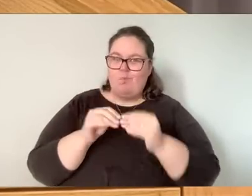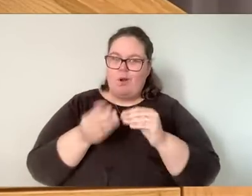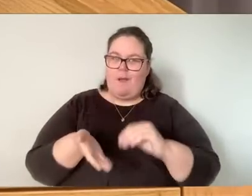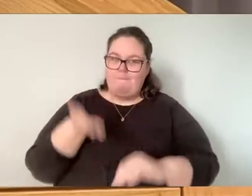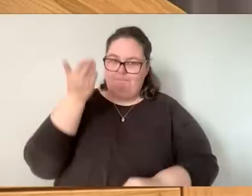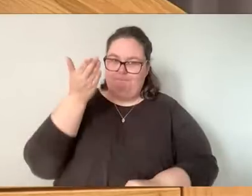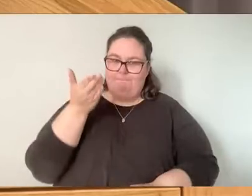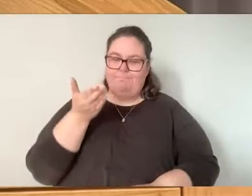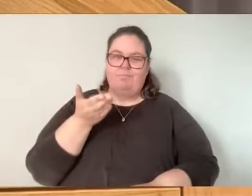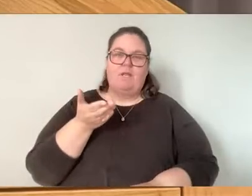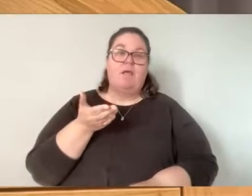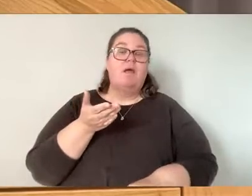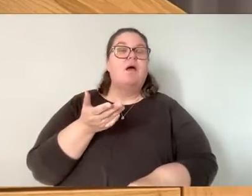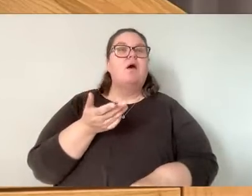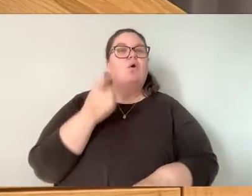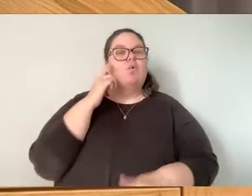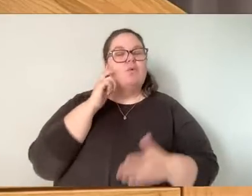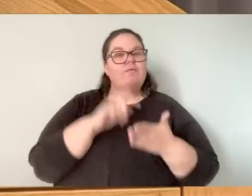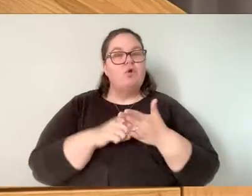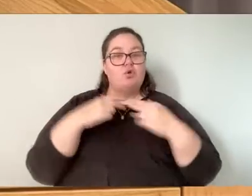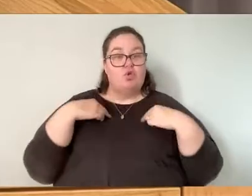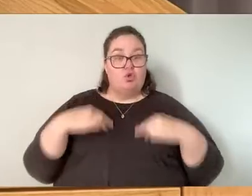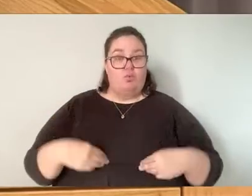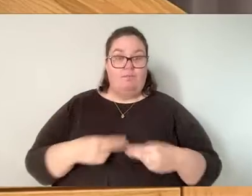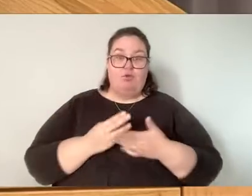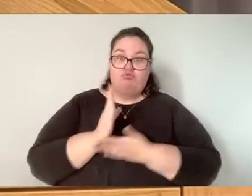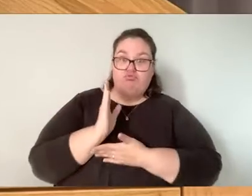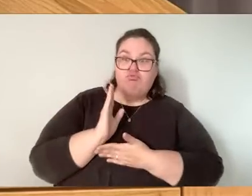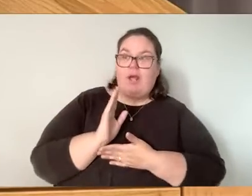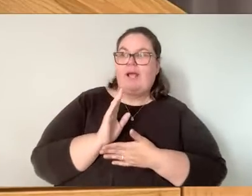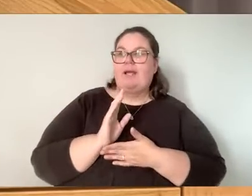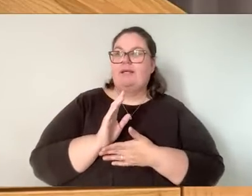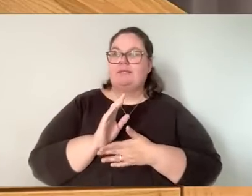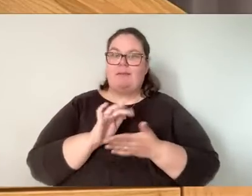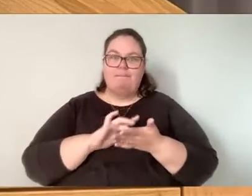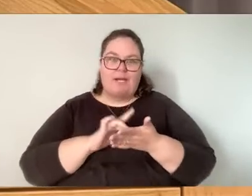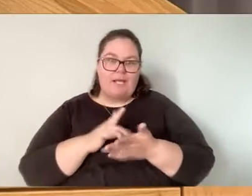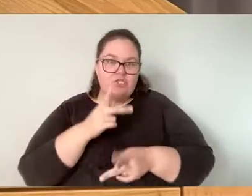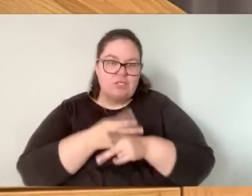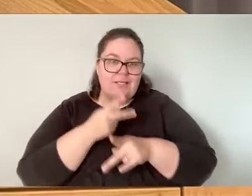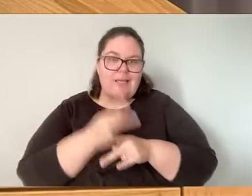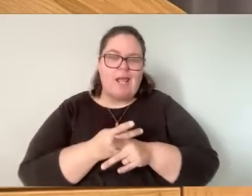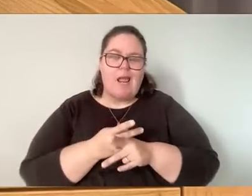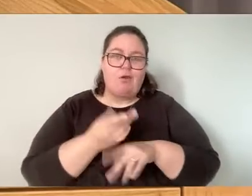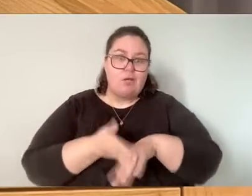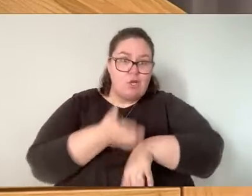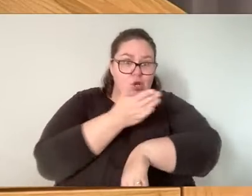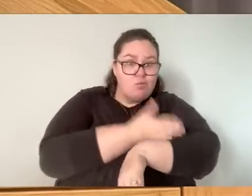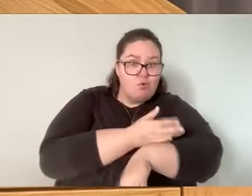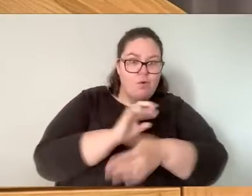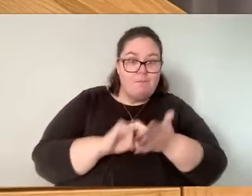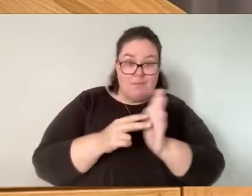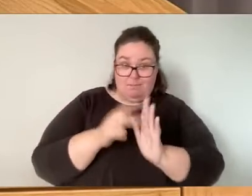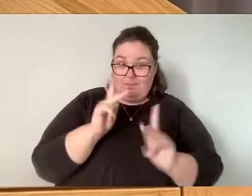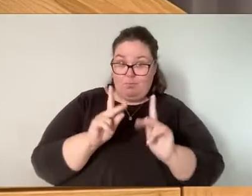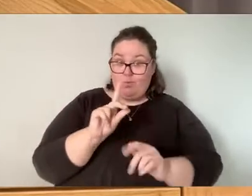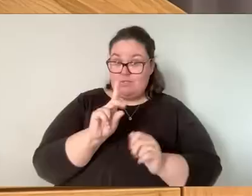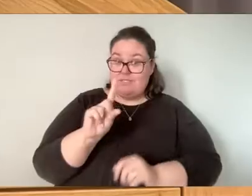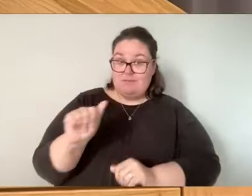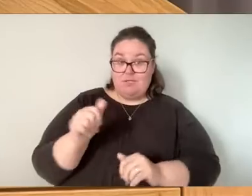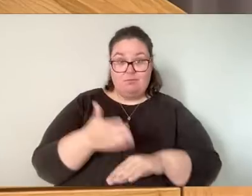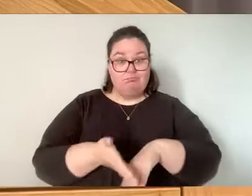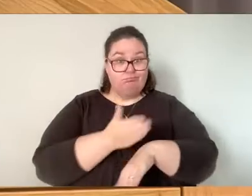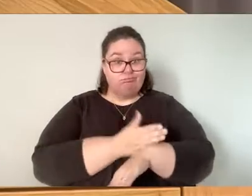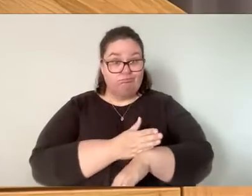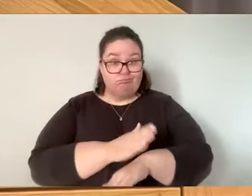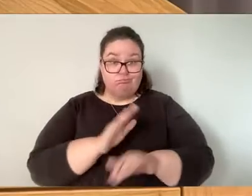and rehabilitation do not guarantee in New Brunswick that people with a disability will have good health or a good quality of life.